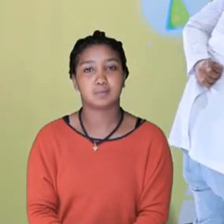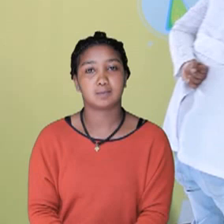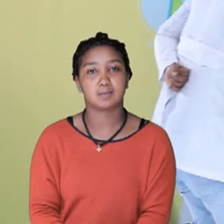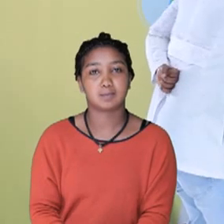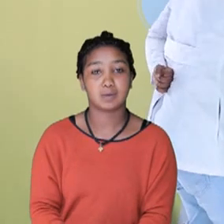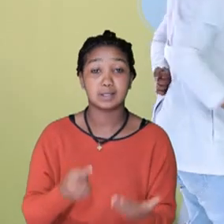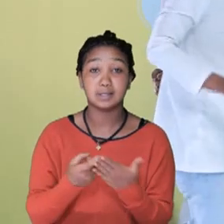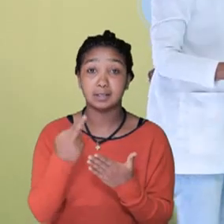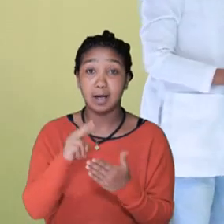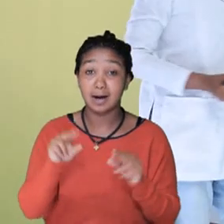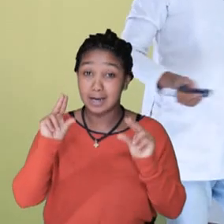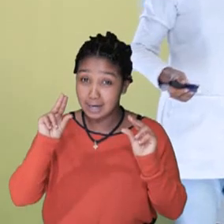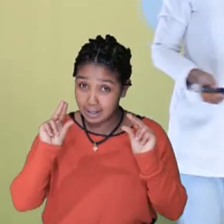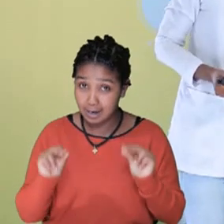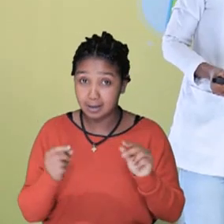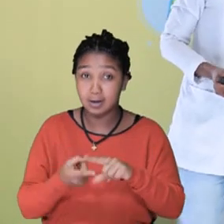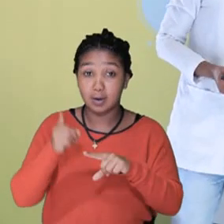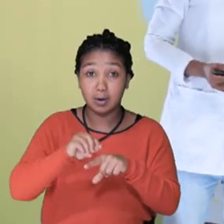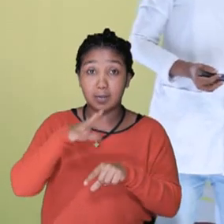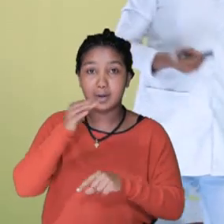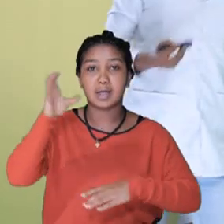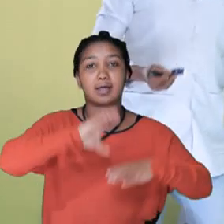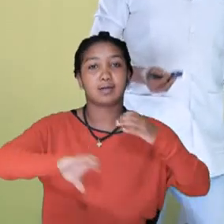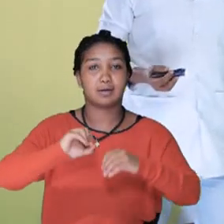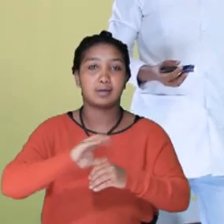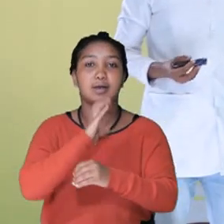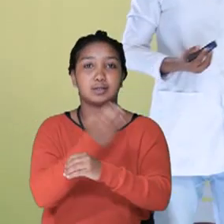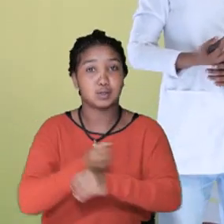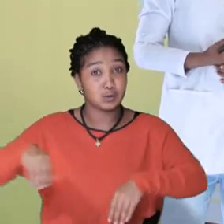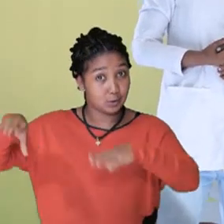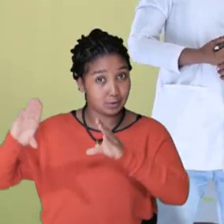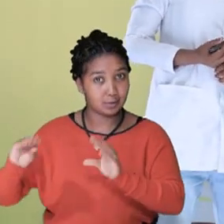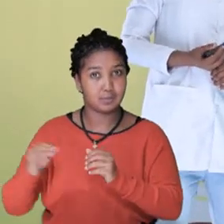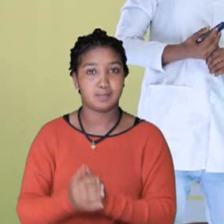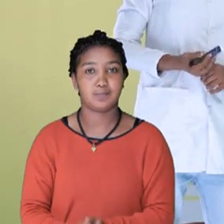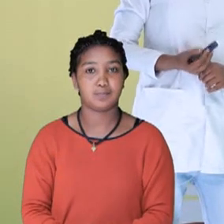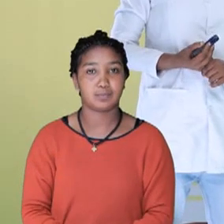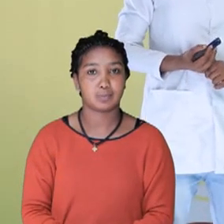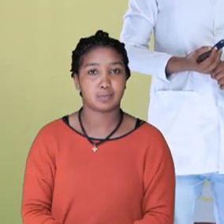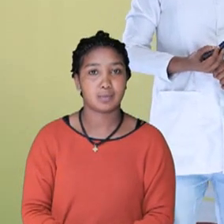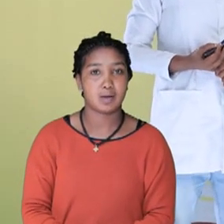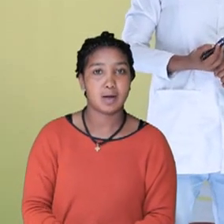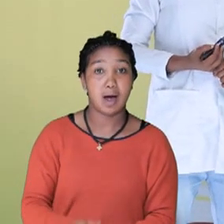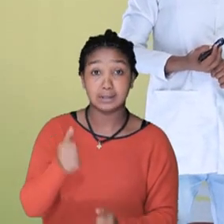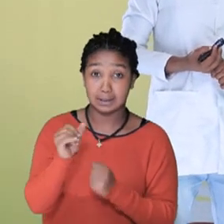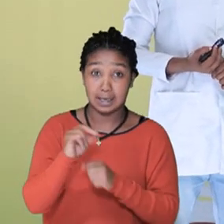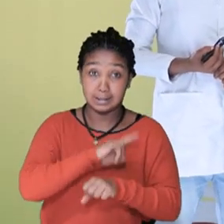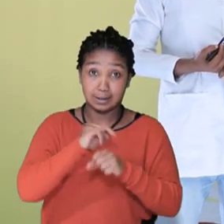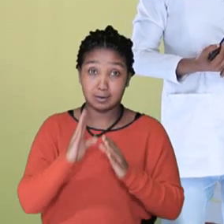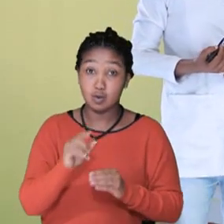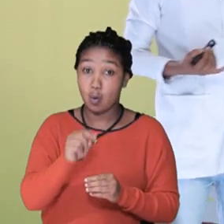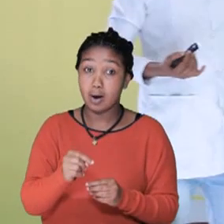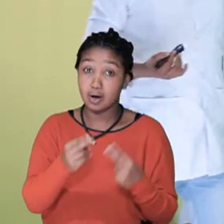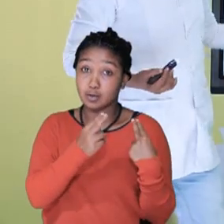These are non-renewable heat energy. Students, as a citizen, you are responsible